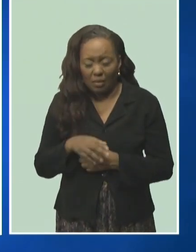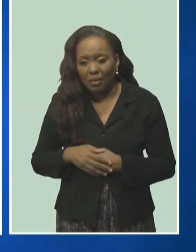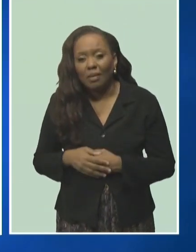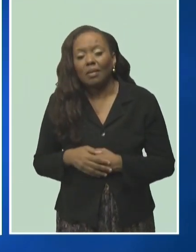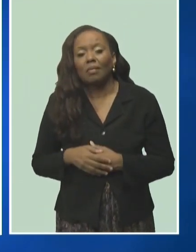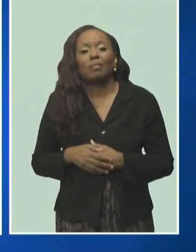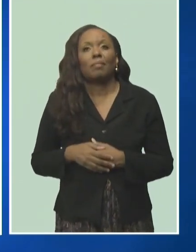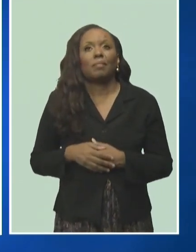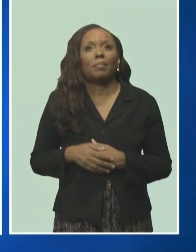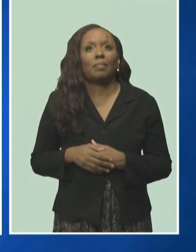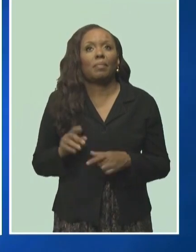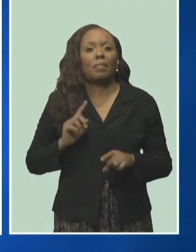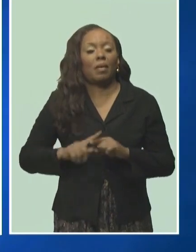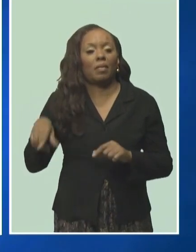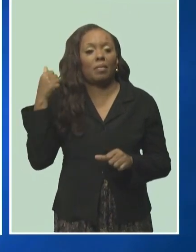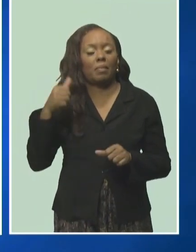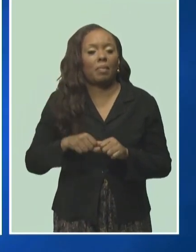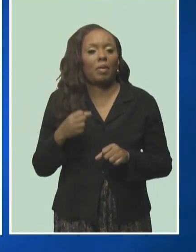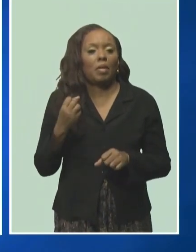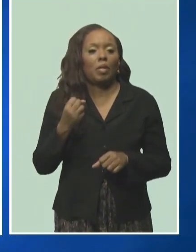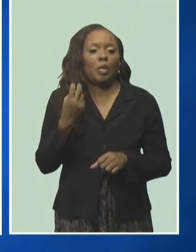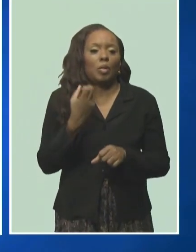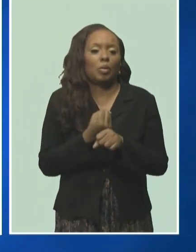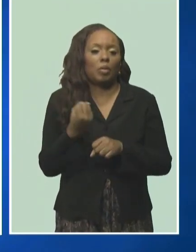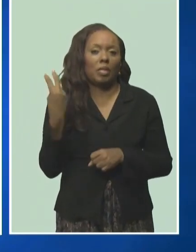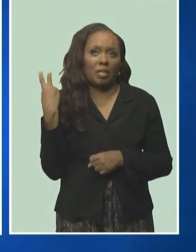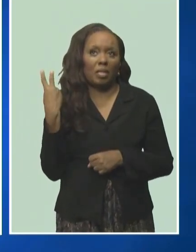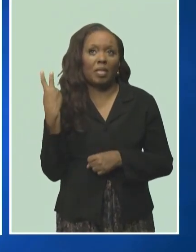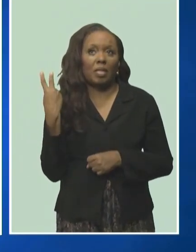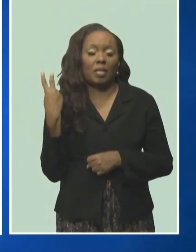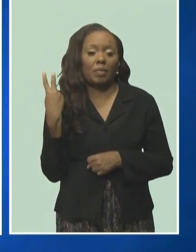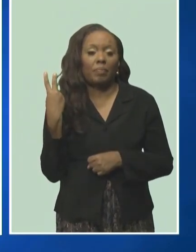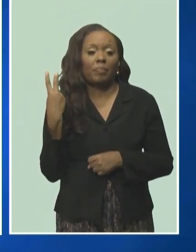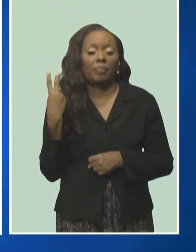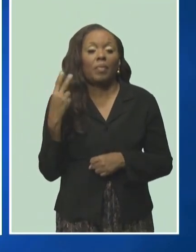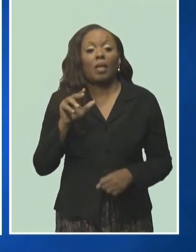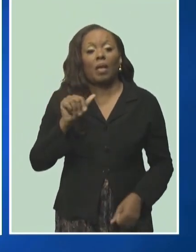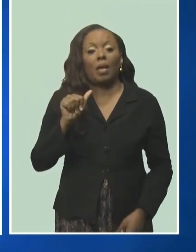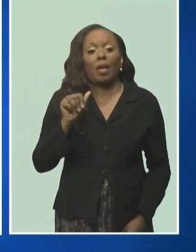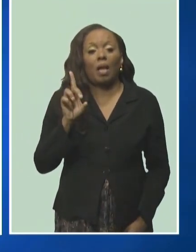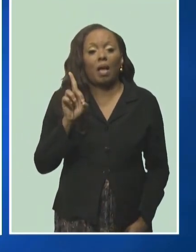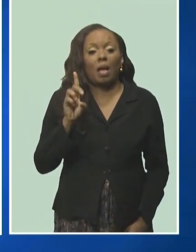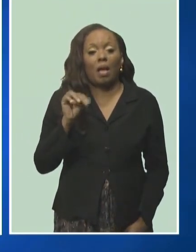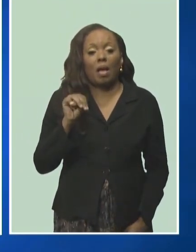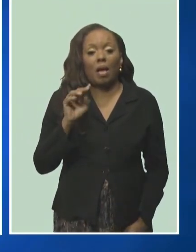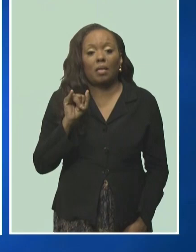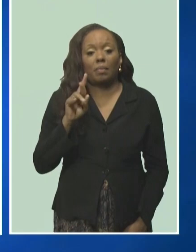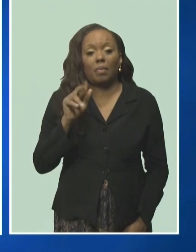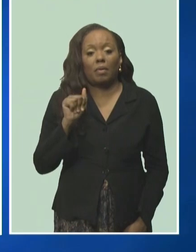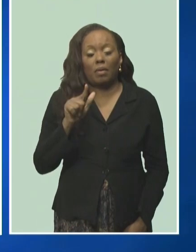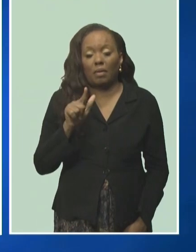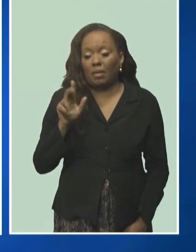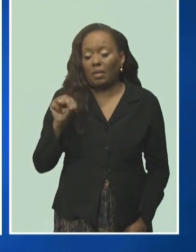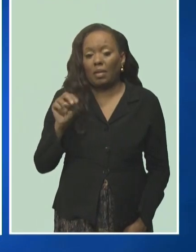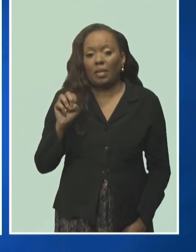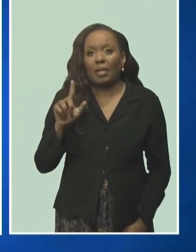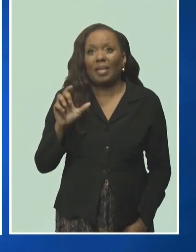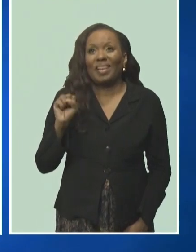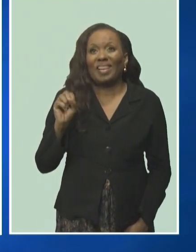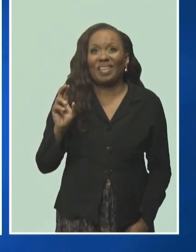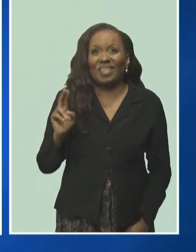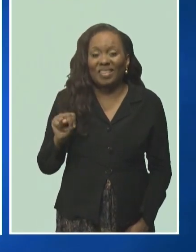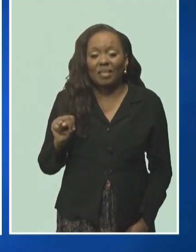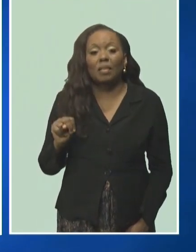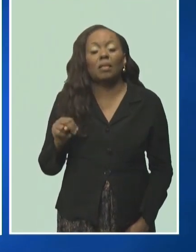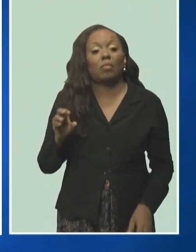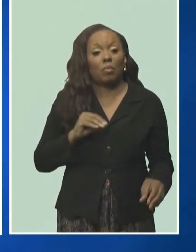have decommissioned the statue of Admiral Nelson and immediately embarked upon a